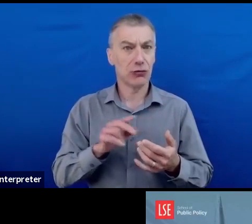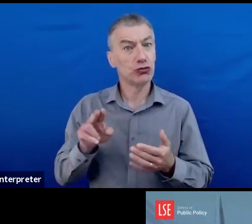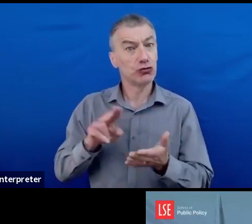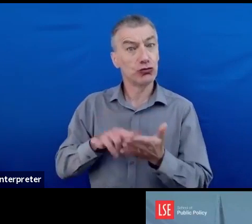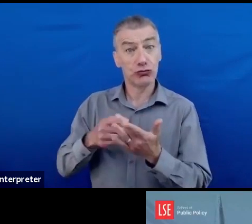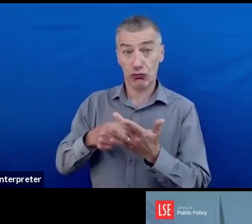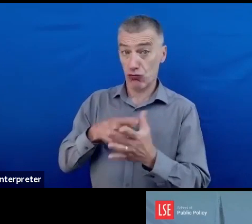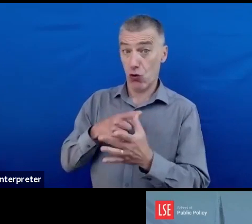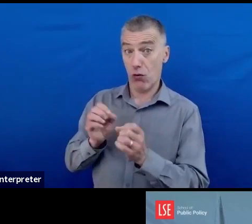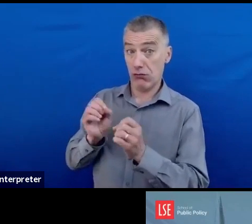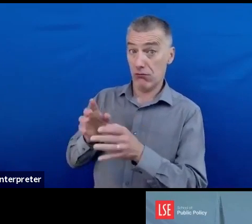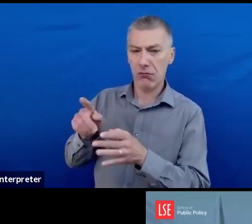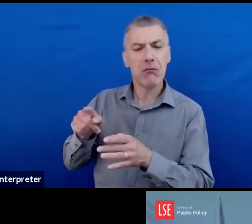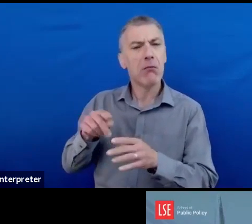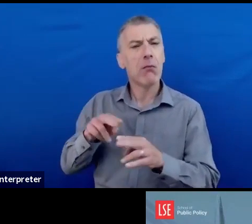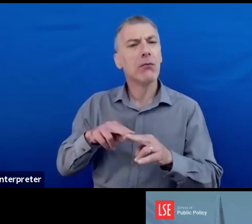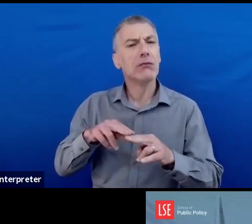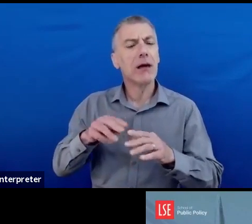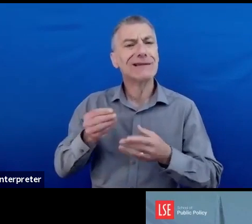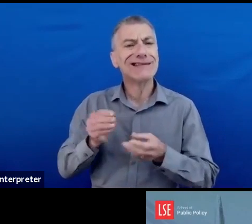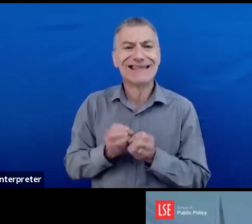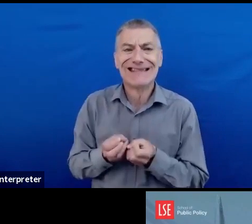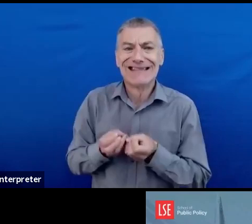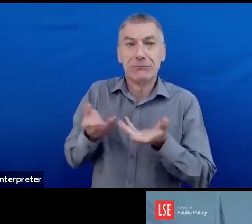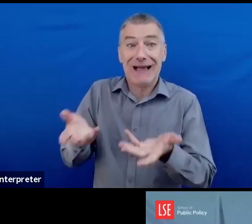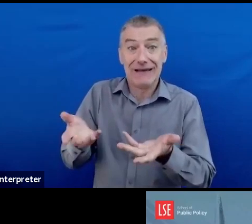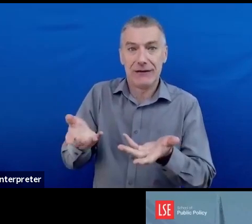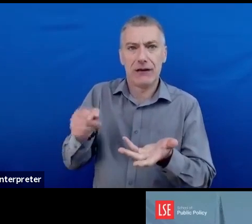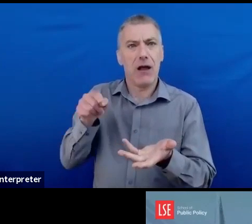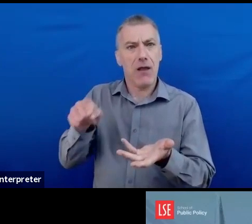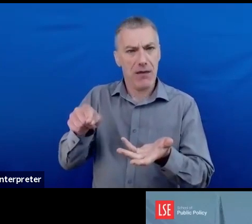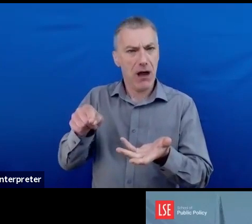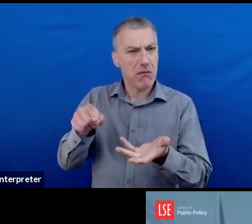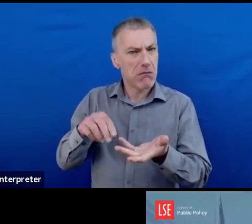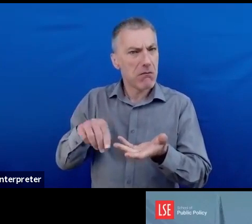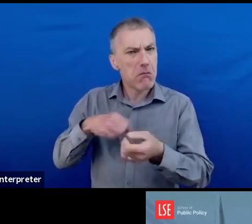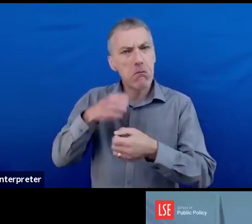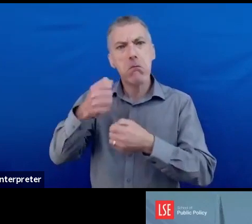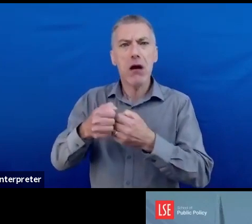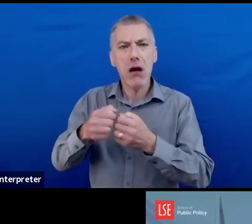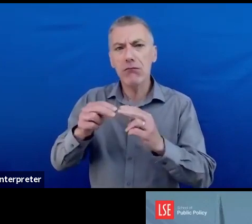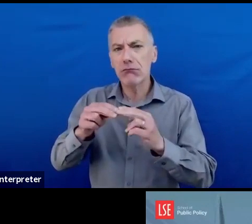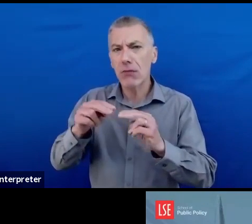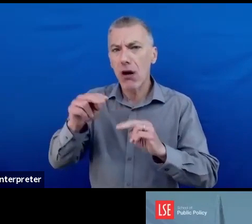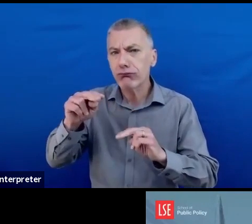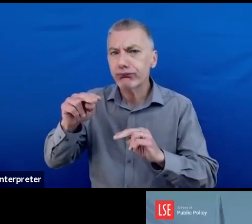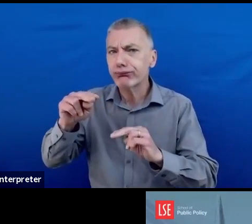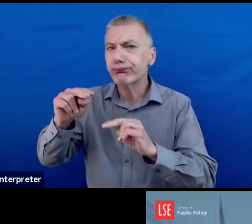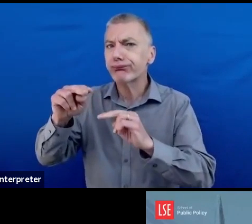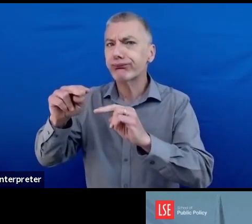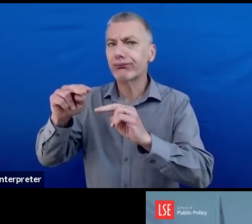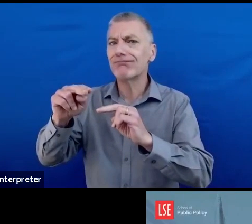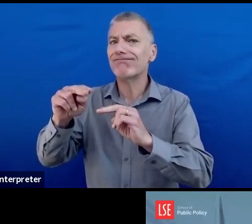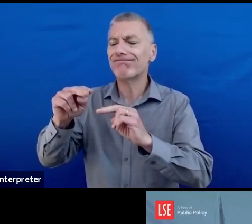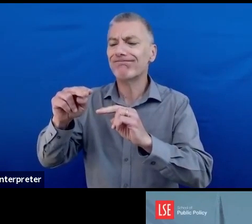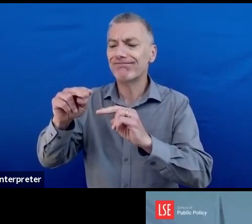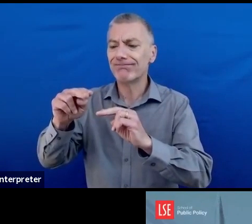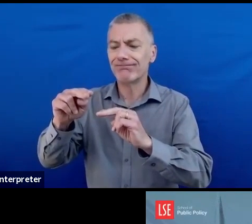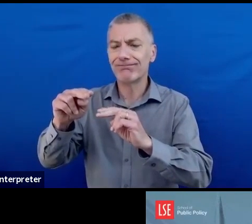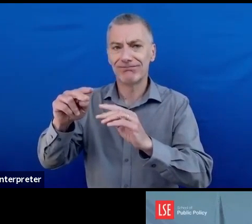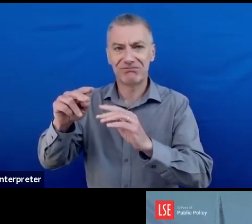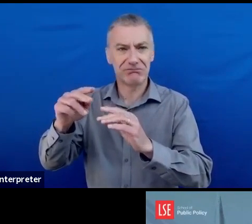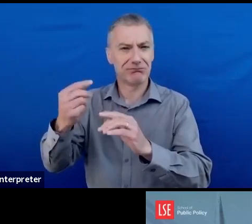in spending in social protection contributed to the decline in inequality that we saw, however small it may have been, in